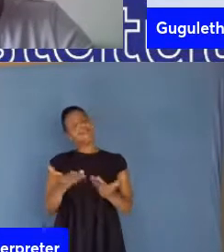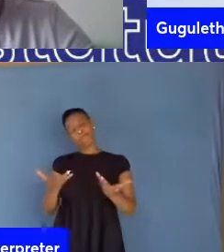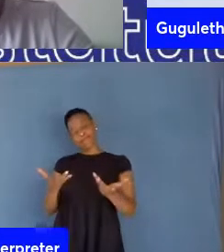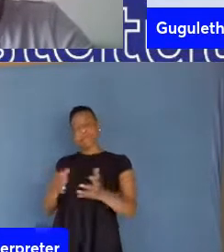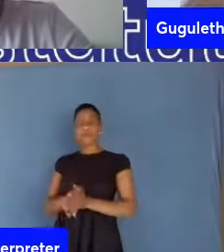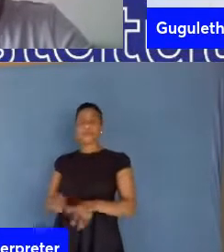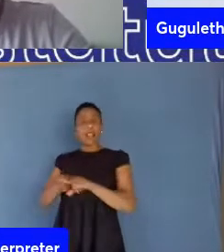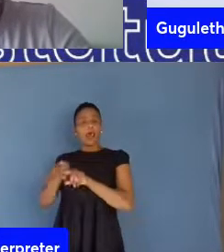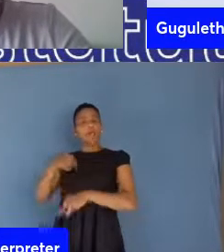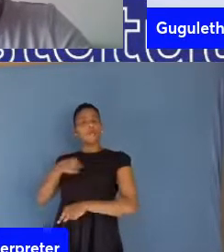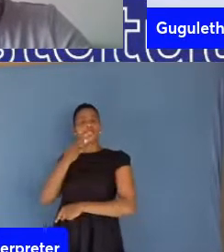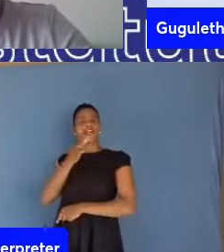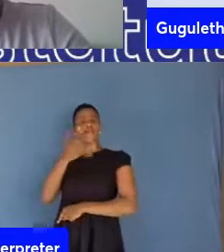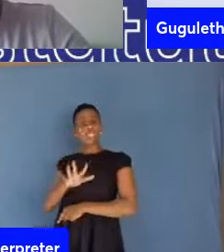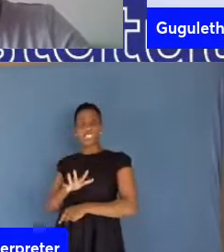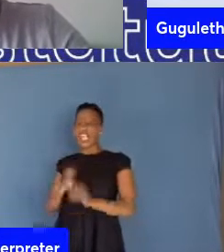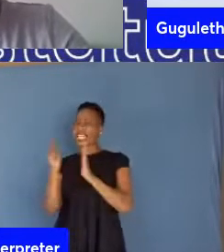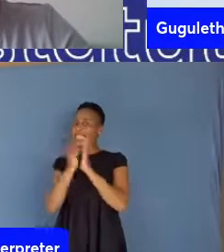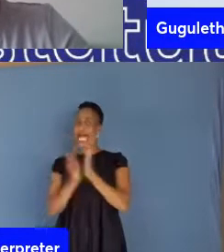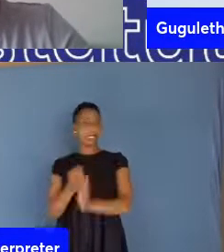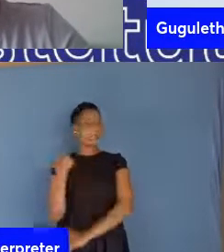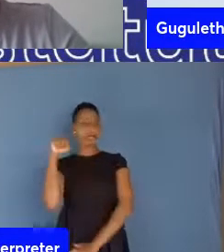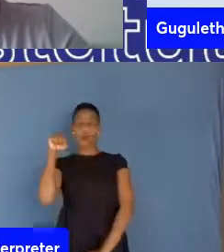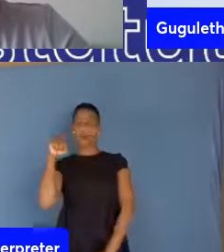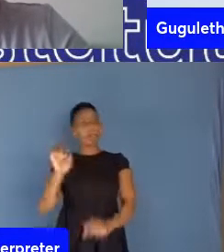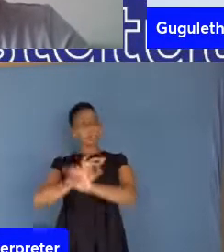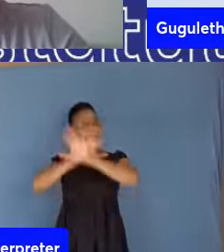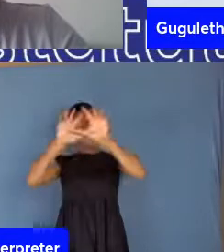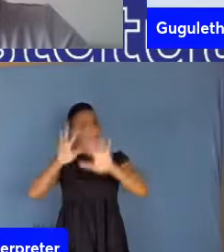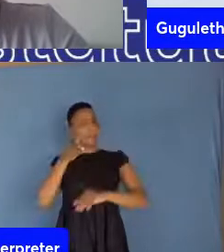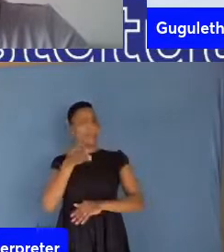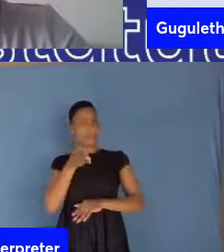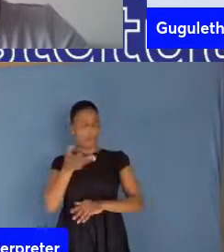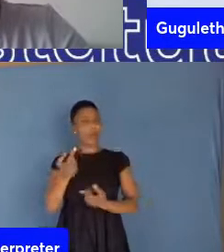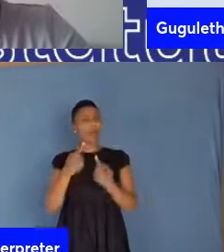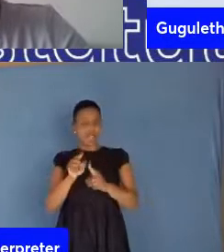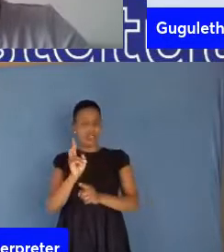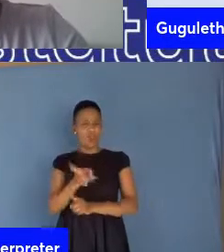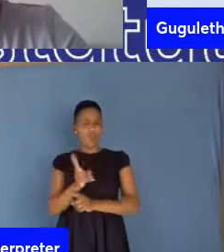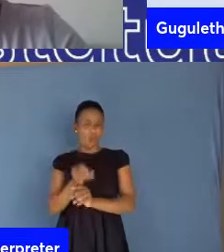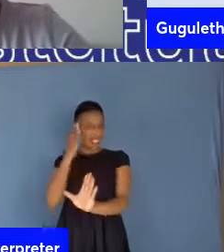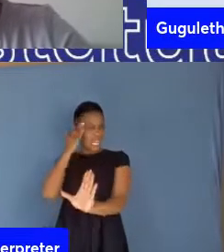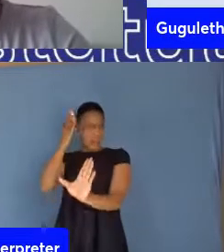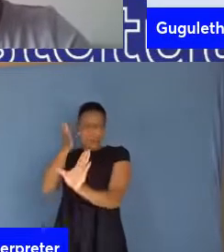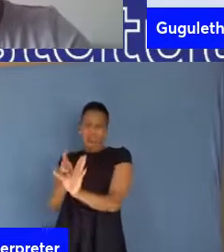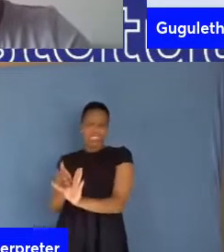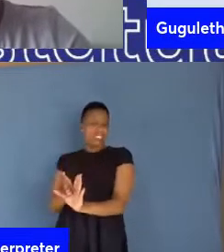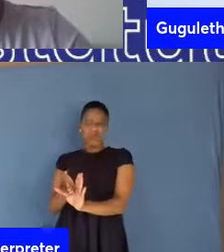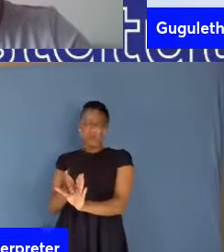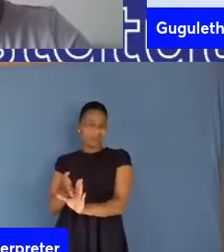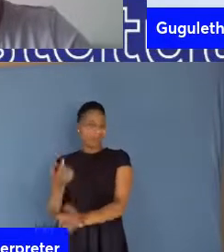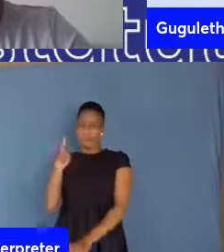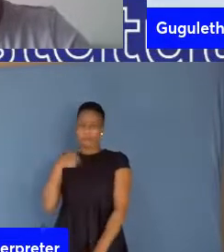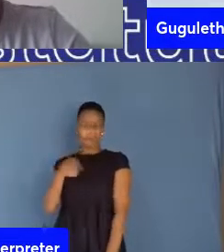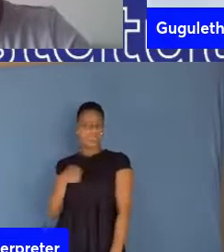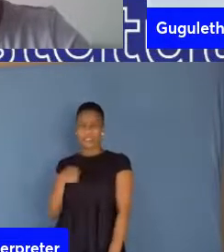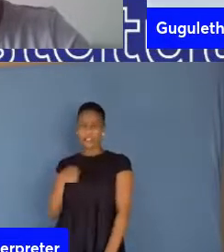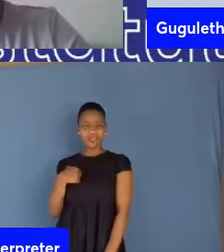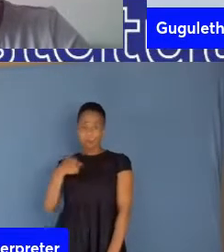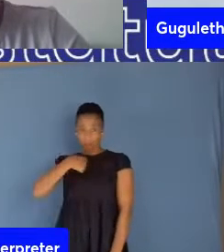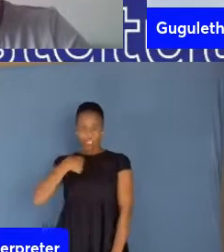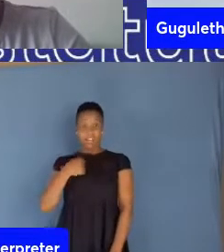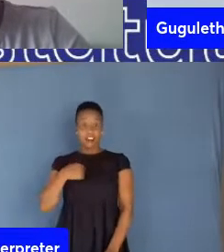there's clarity in that, but also psychologically. I mean, for me, I consider, I'm a father to a girl who's